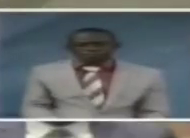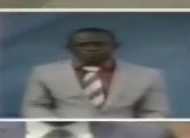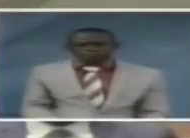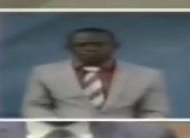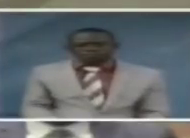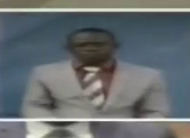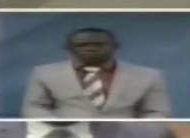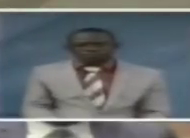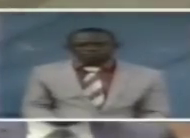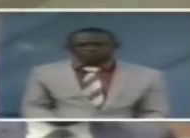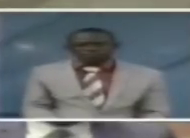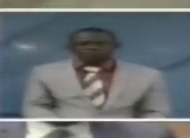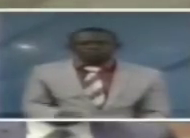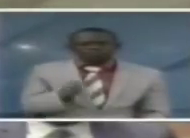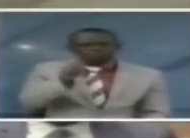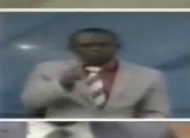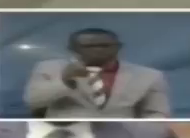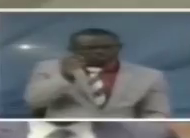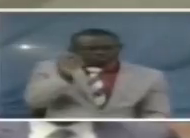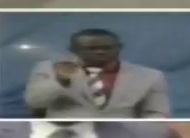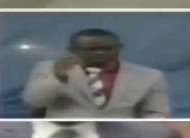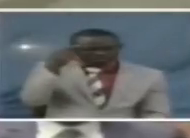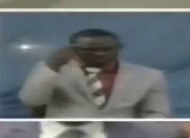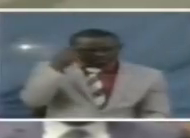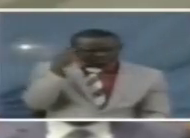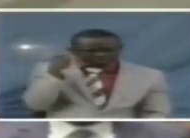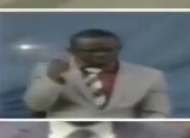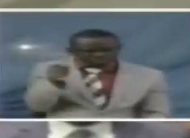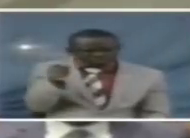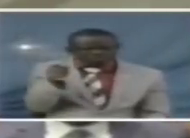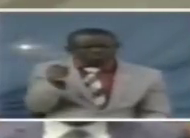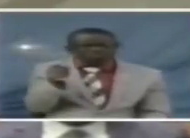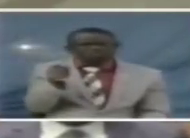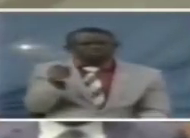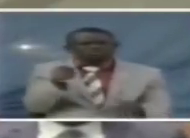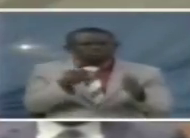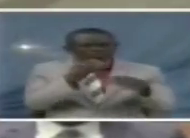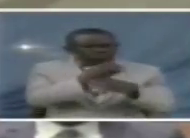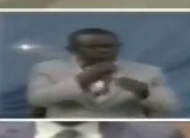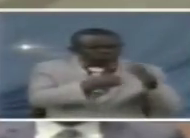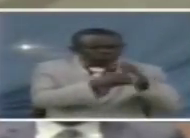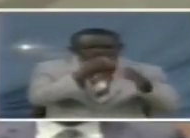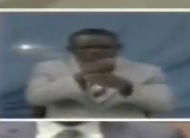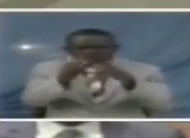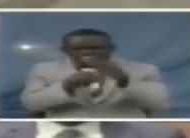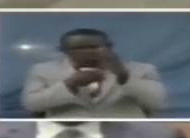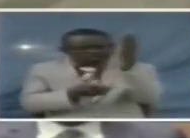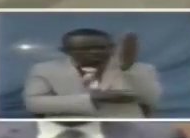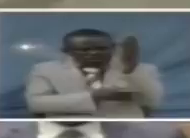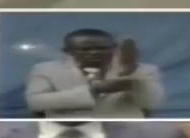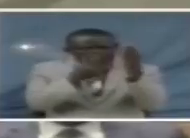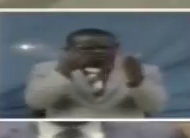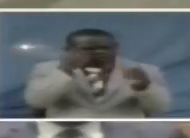Let me repeat. Sir, the record of the Patriotic Front government